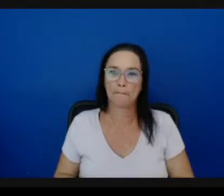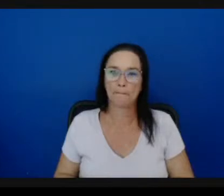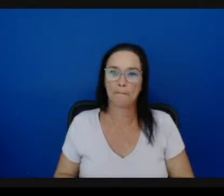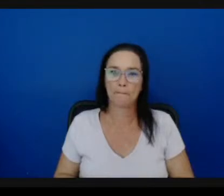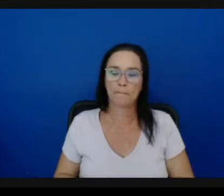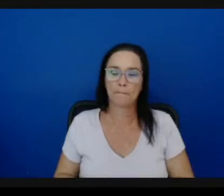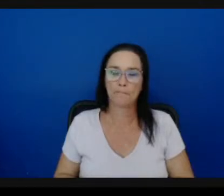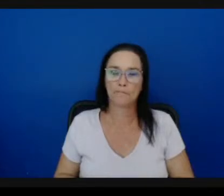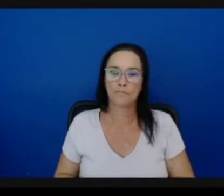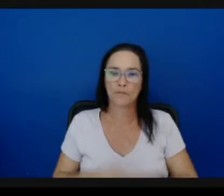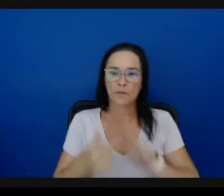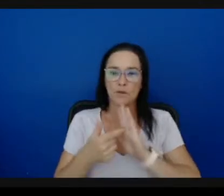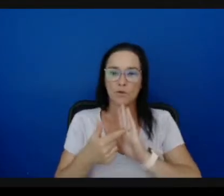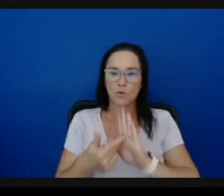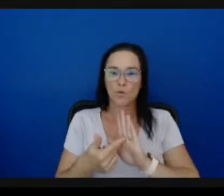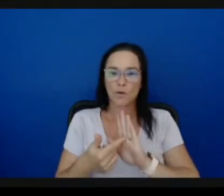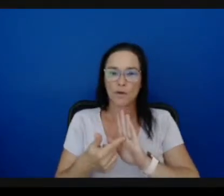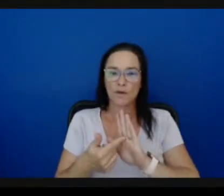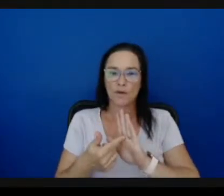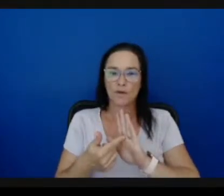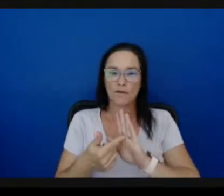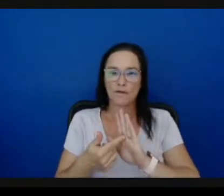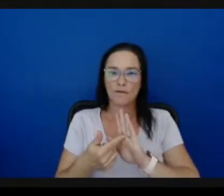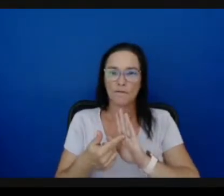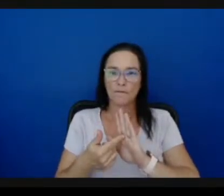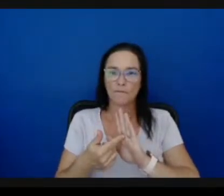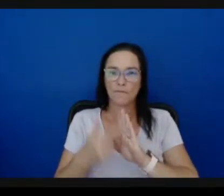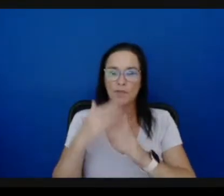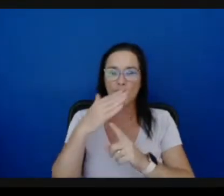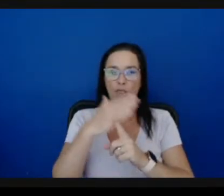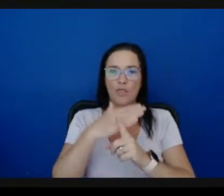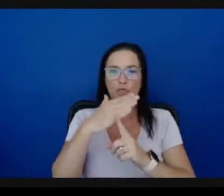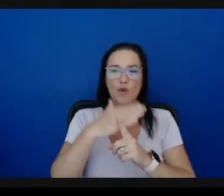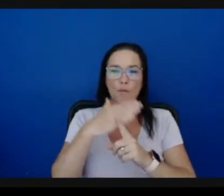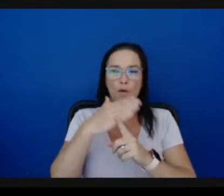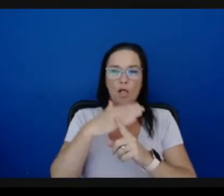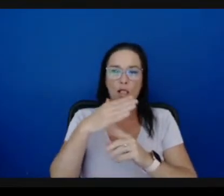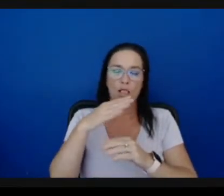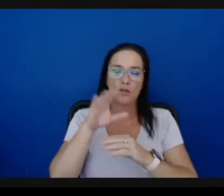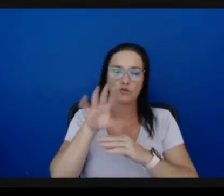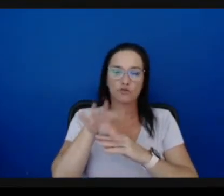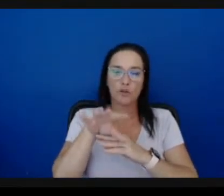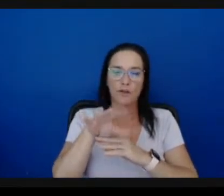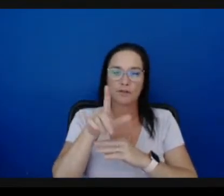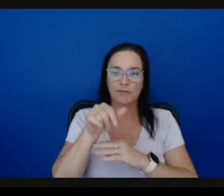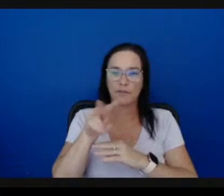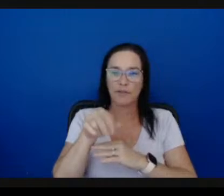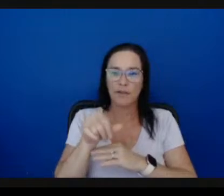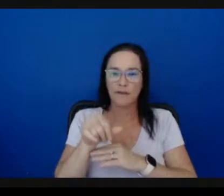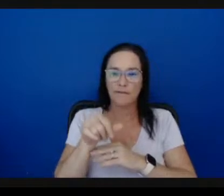and showing the several shots of the lava across from